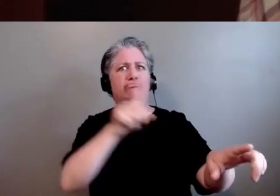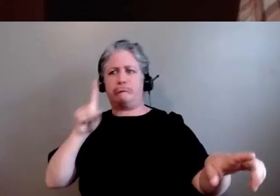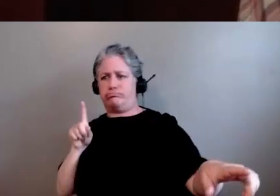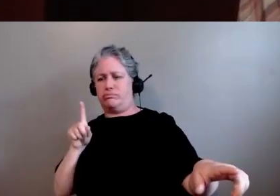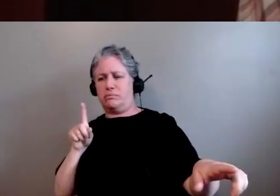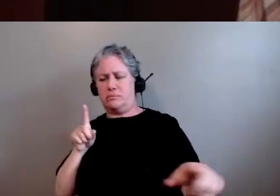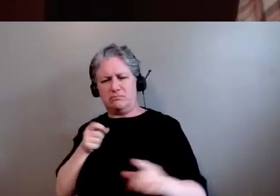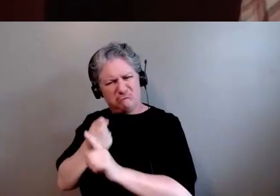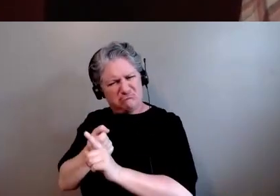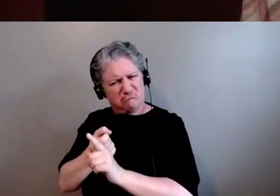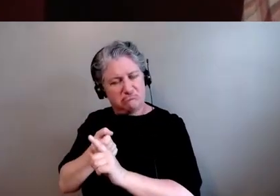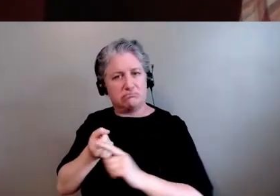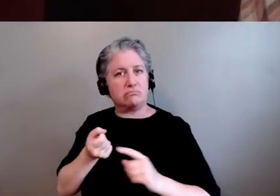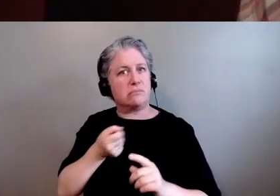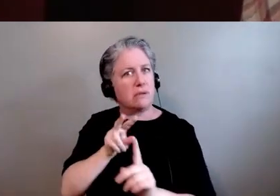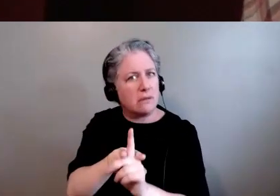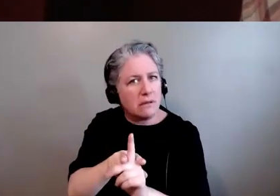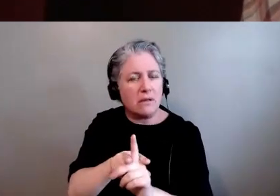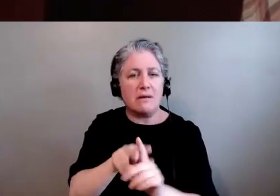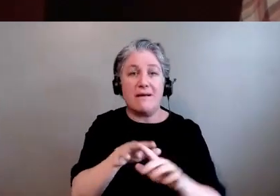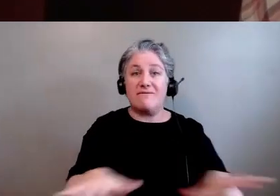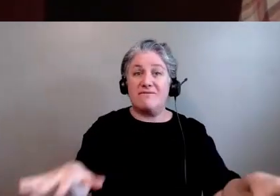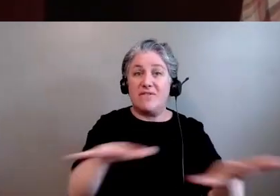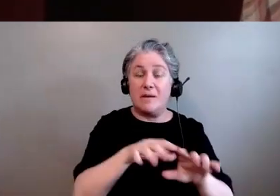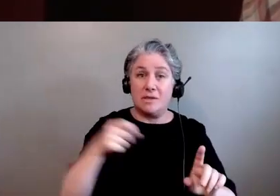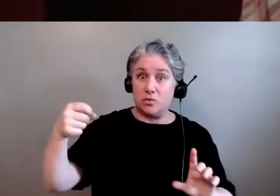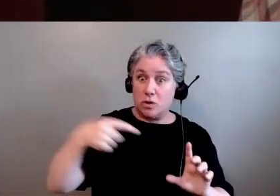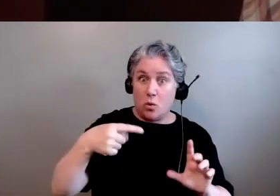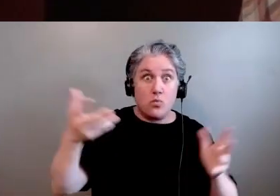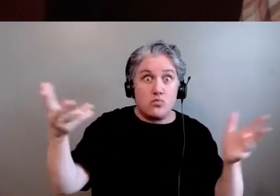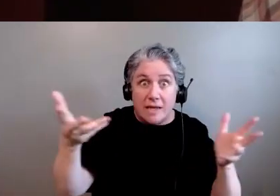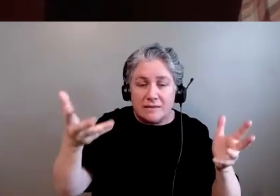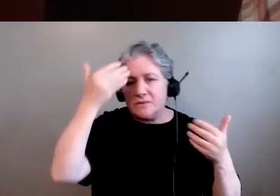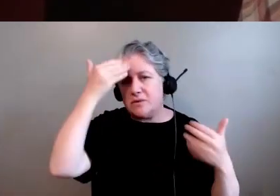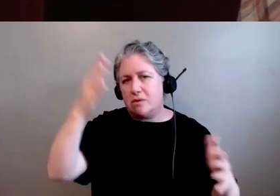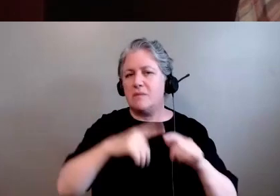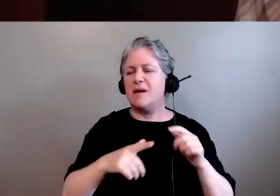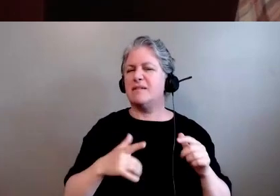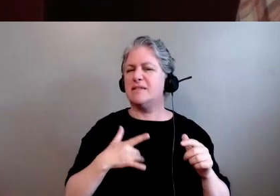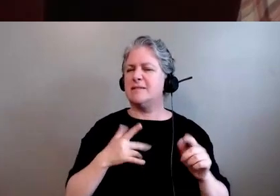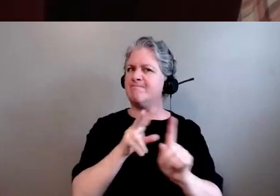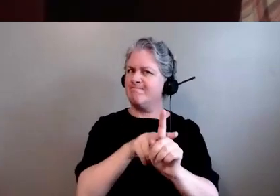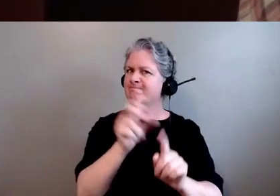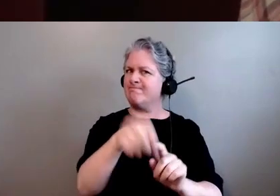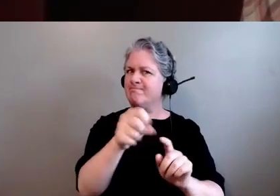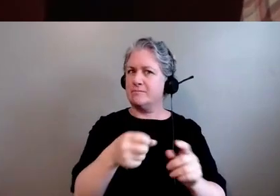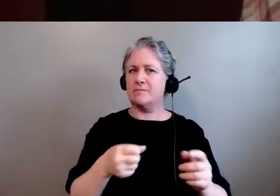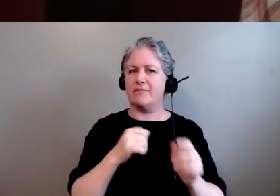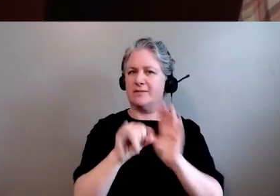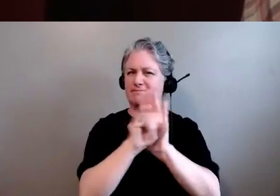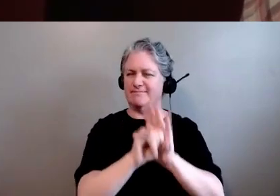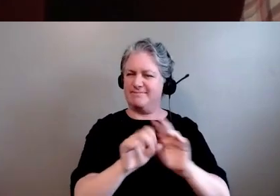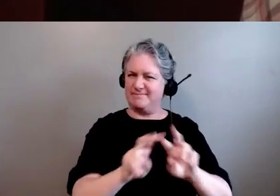relevant. So we don't know what the environmental trigger is, but we have a lot of evidence to suggest that it's relevant. And likely